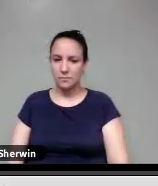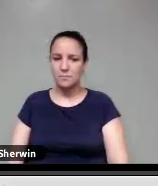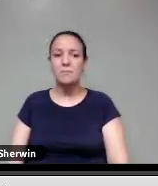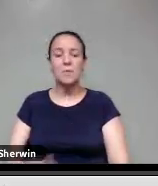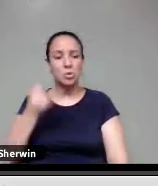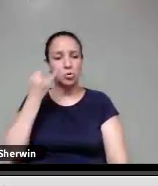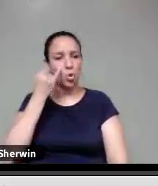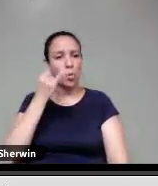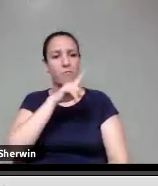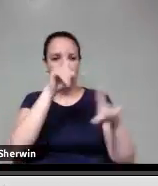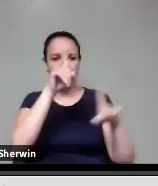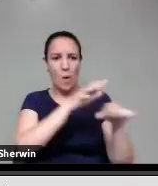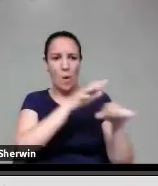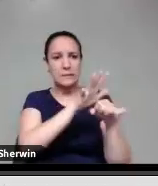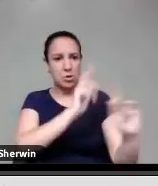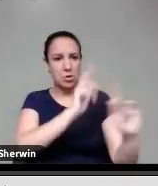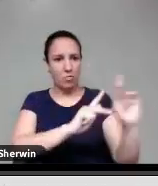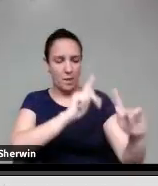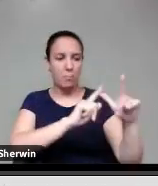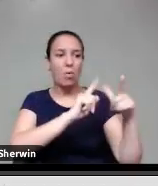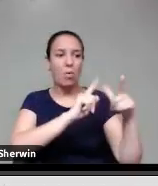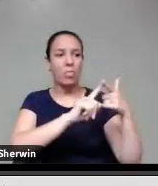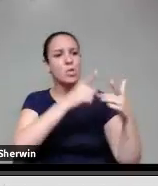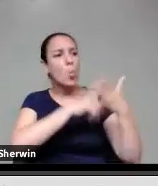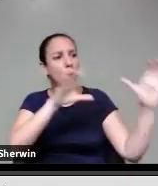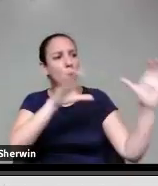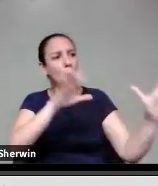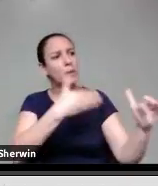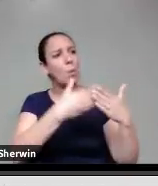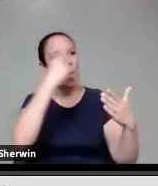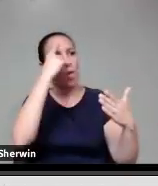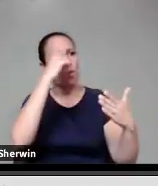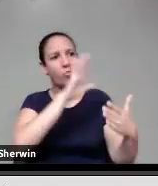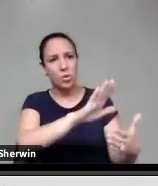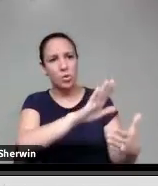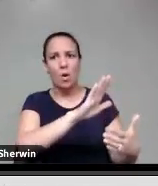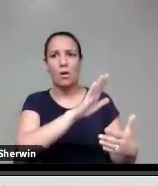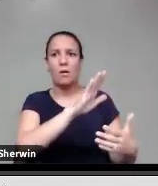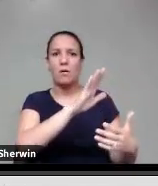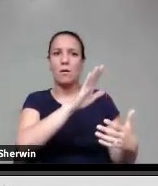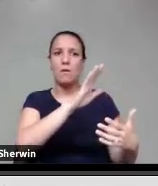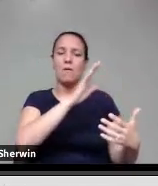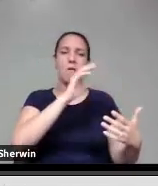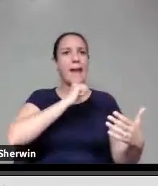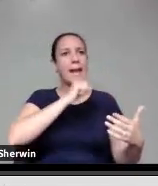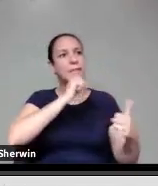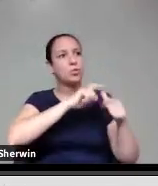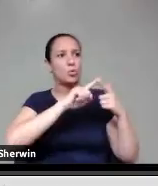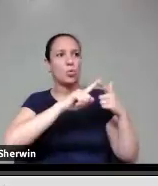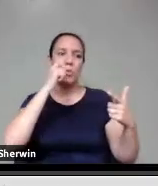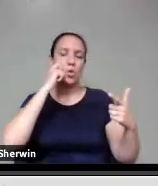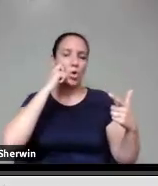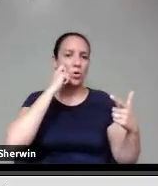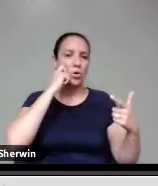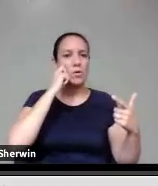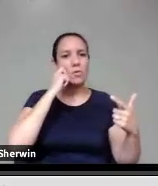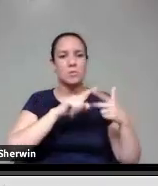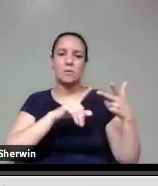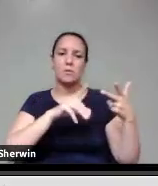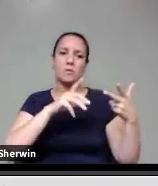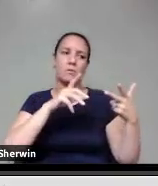culture? What are we doing well for your age group? What are we doing well for your gender? What are we doing well for your interest? Because that's a whole